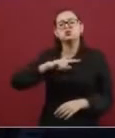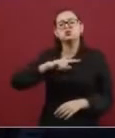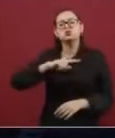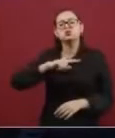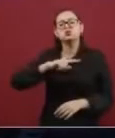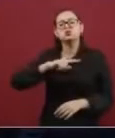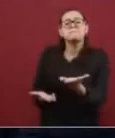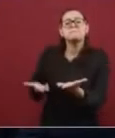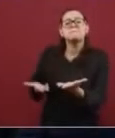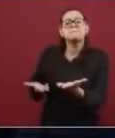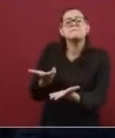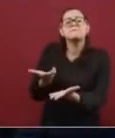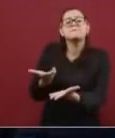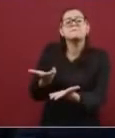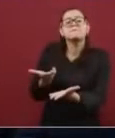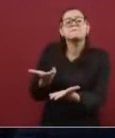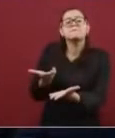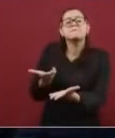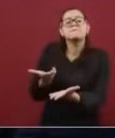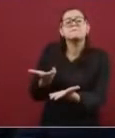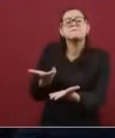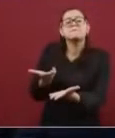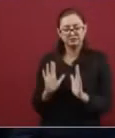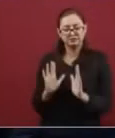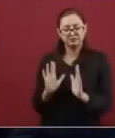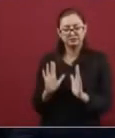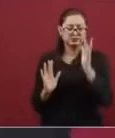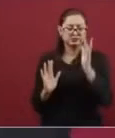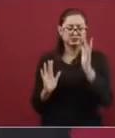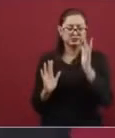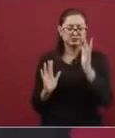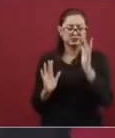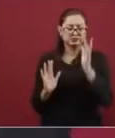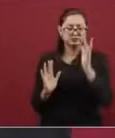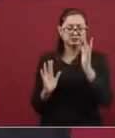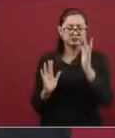We're just putting it out there that we thought